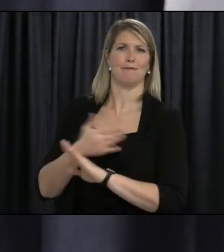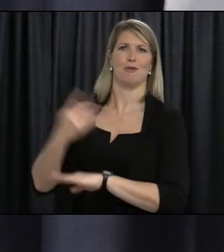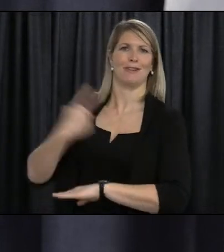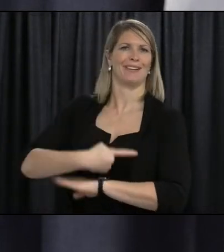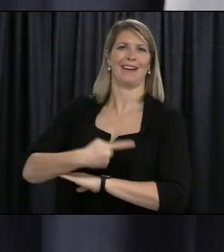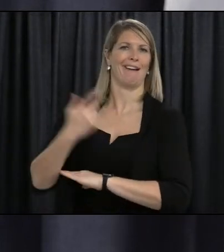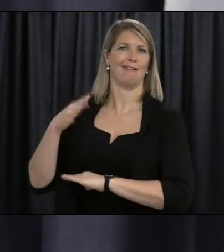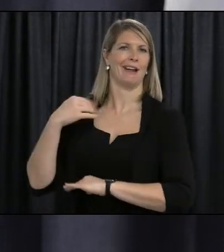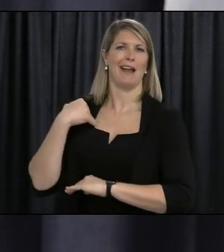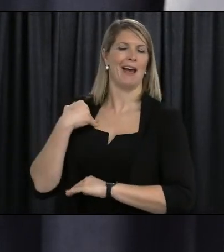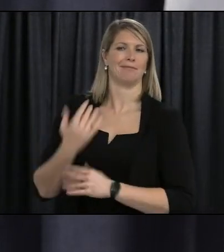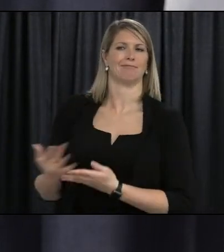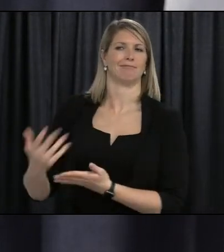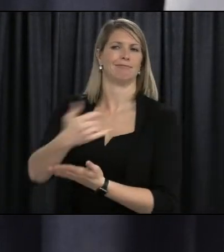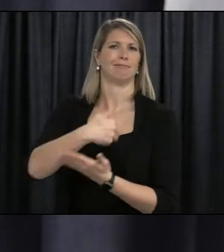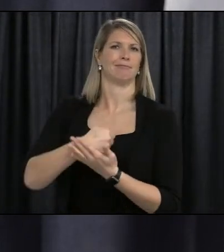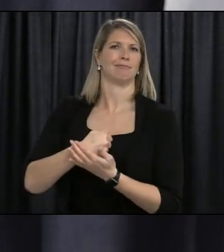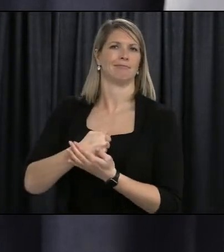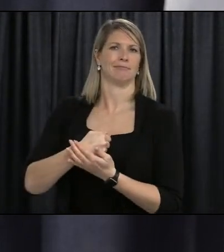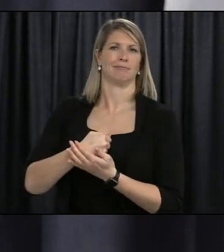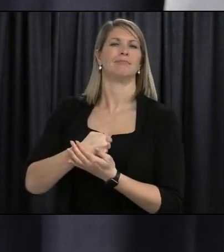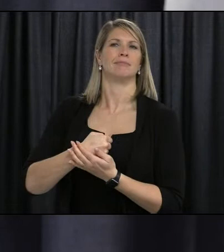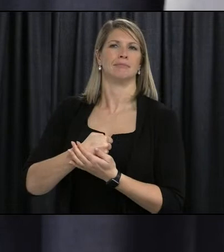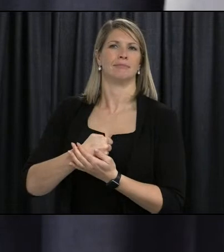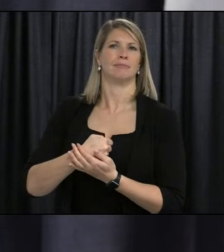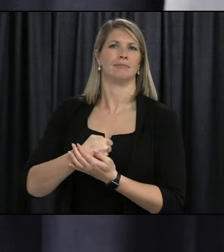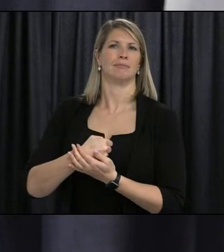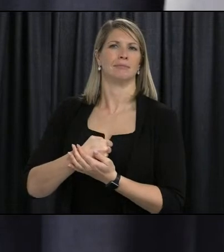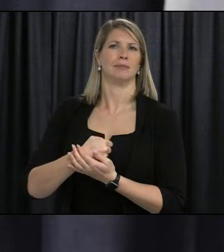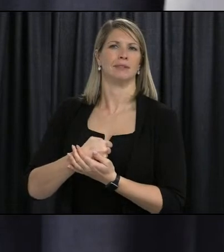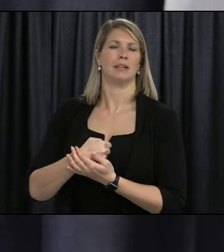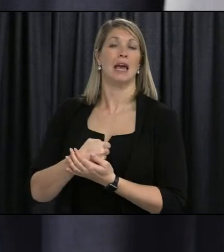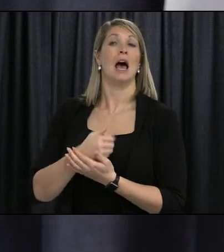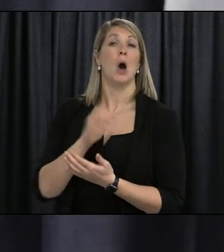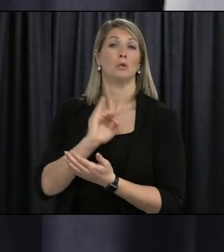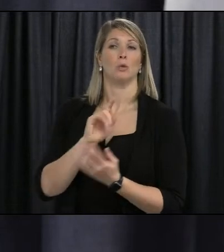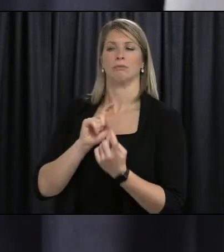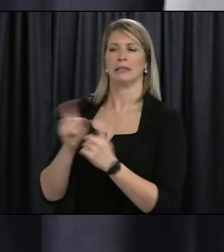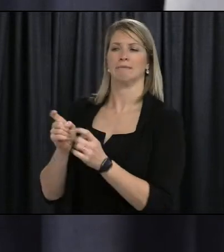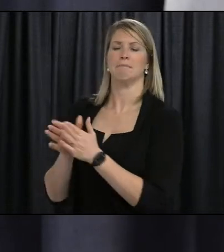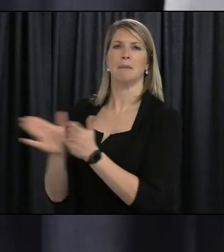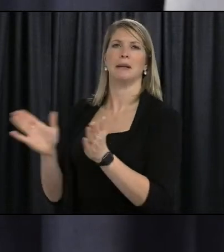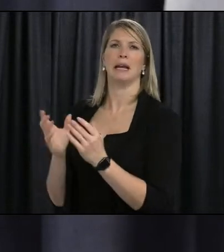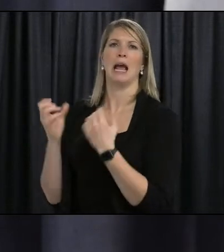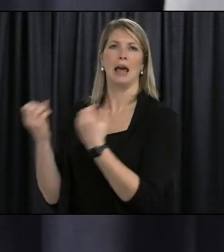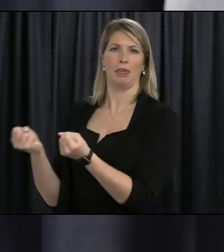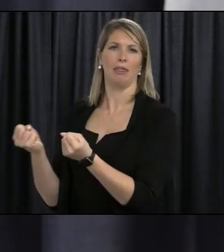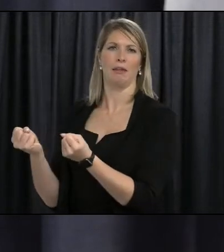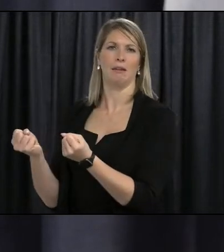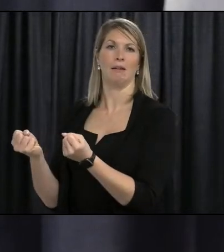very cautious. And those were followed up on immediately this morning.